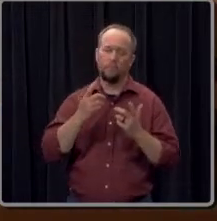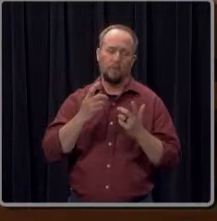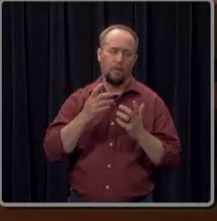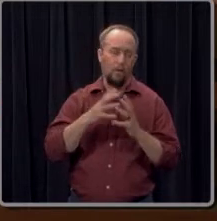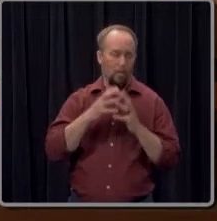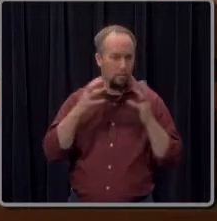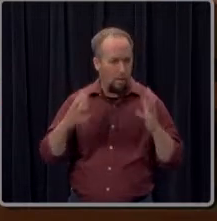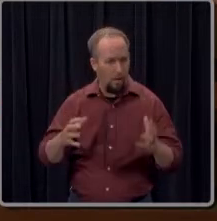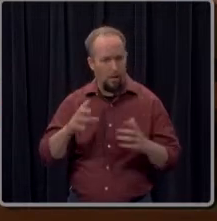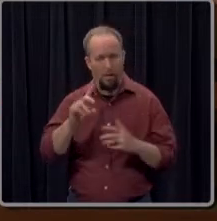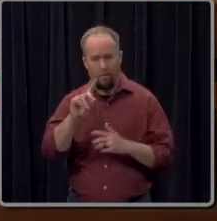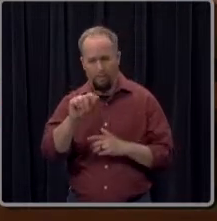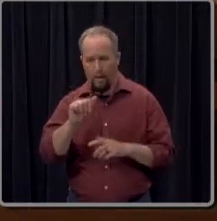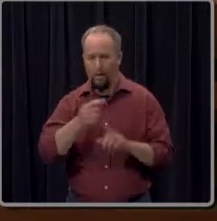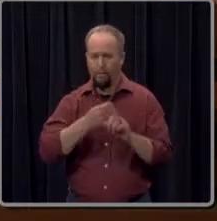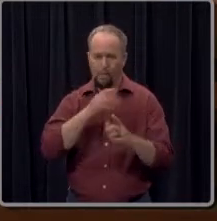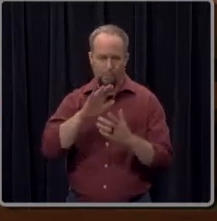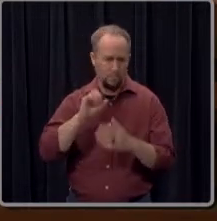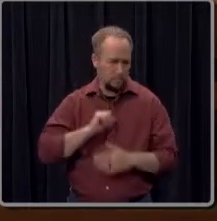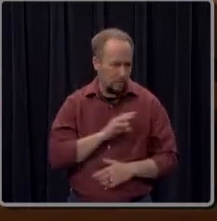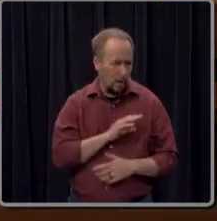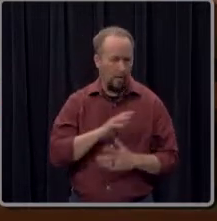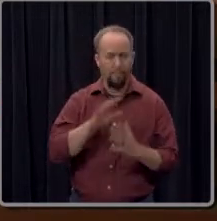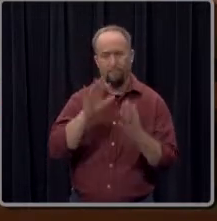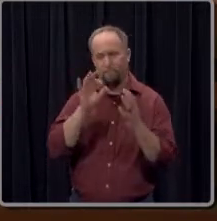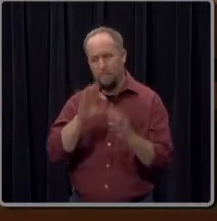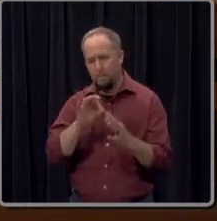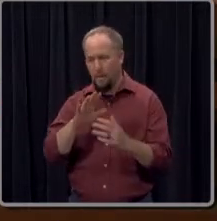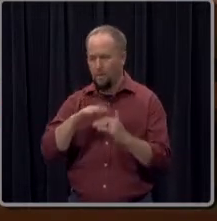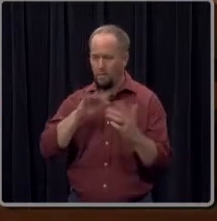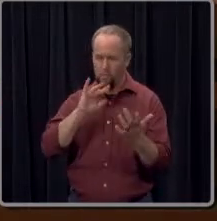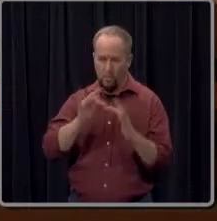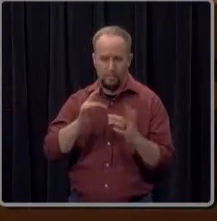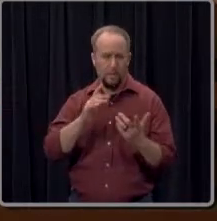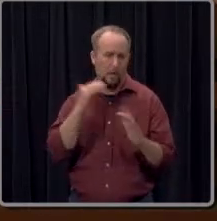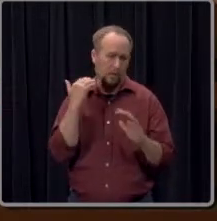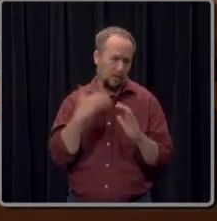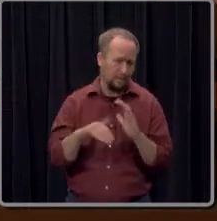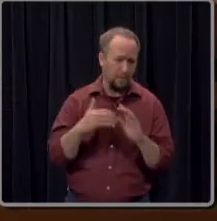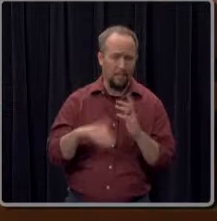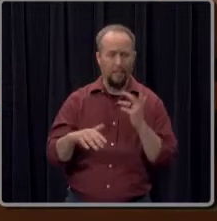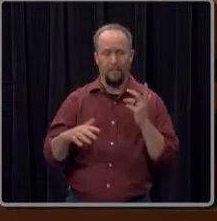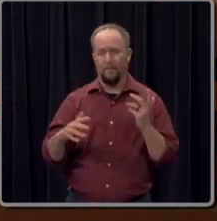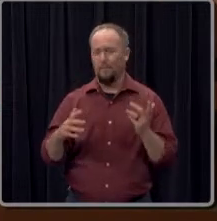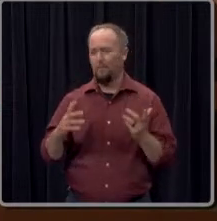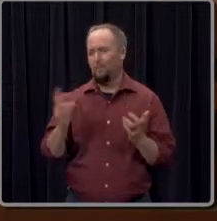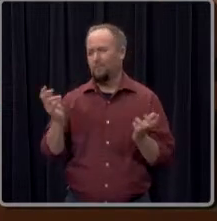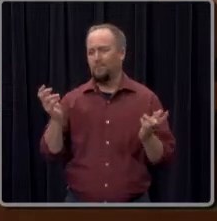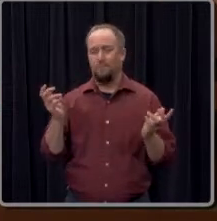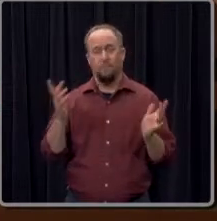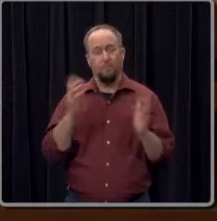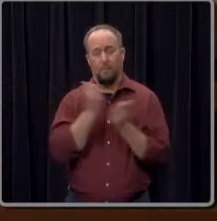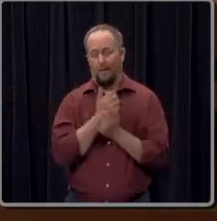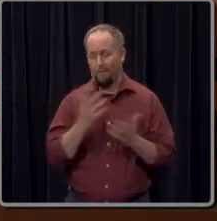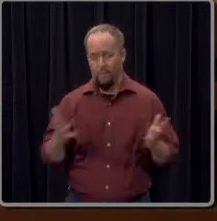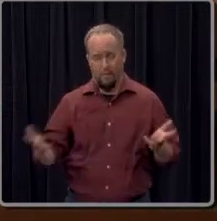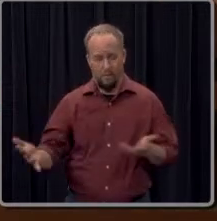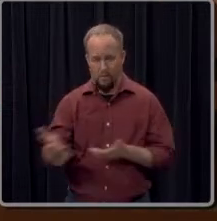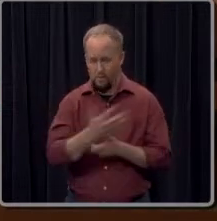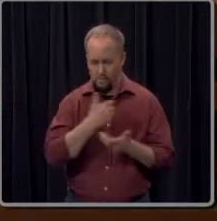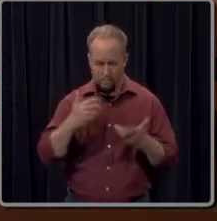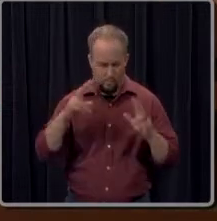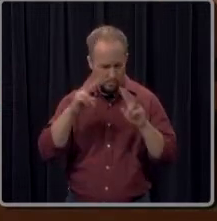pieces of data from our staff, ongoing feedback on the website and email. It's all been captured. It's all been